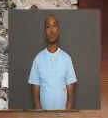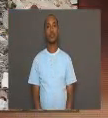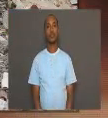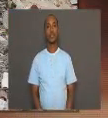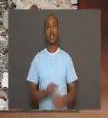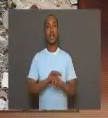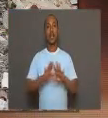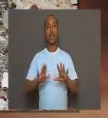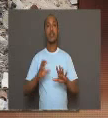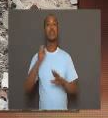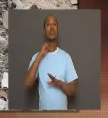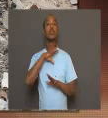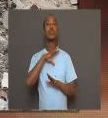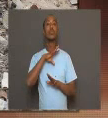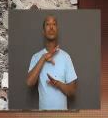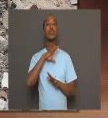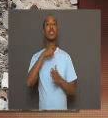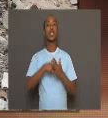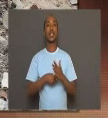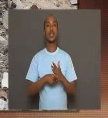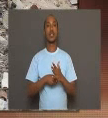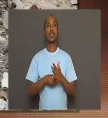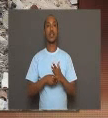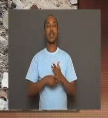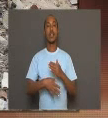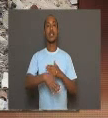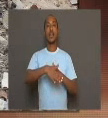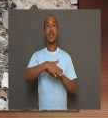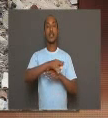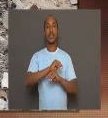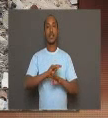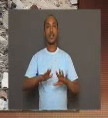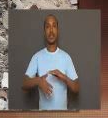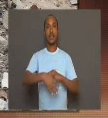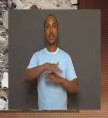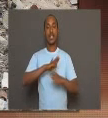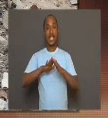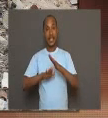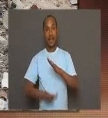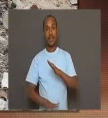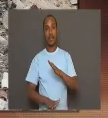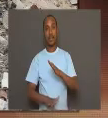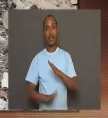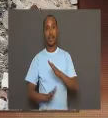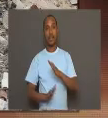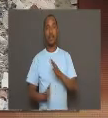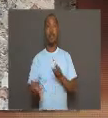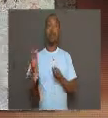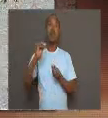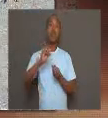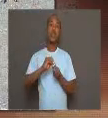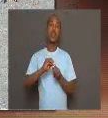Land pollution results when the Earth's surface is degraded, often by